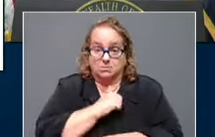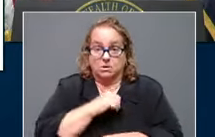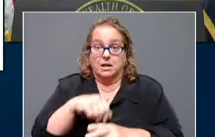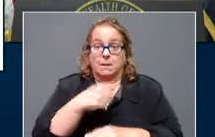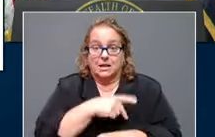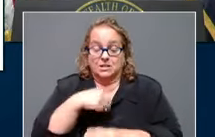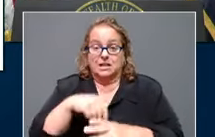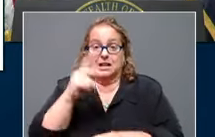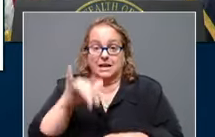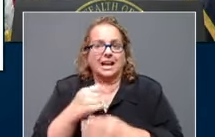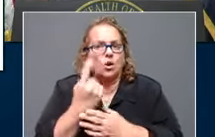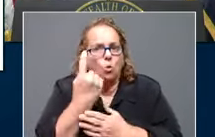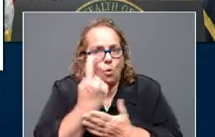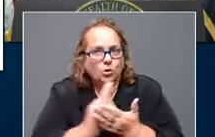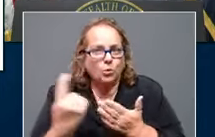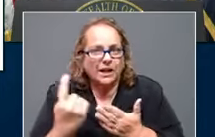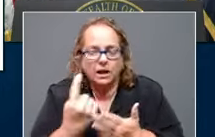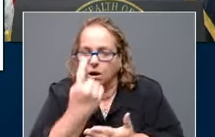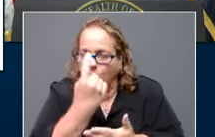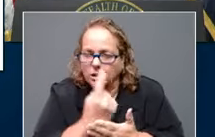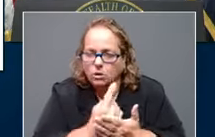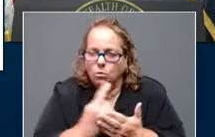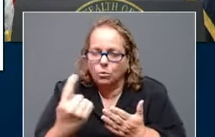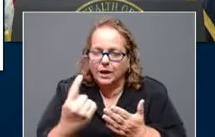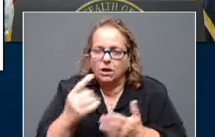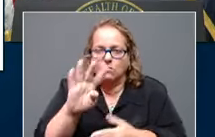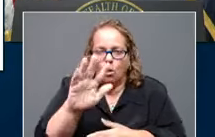a 32% increase in 1 week. And next slide,